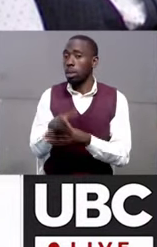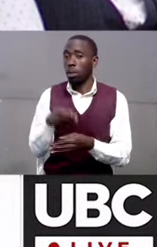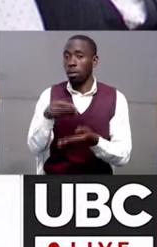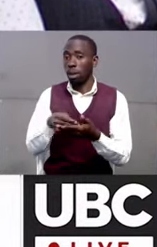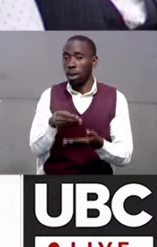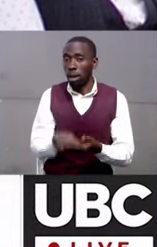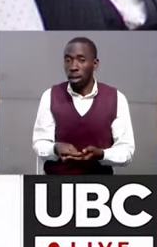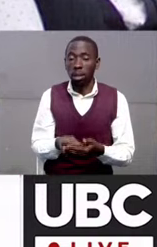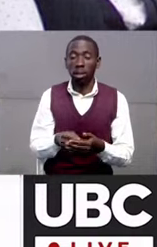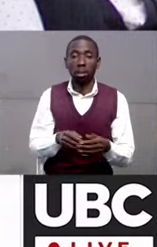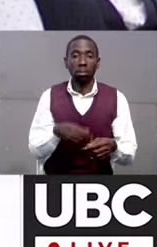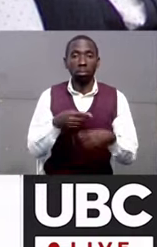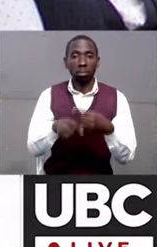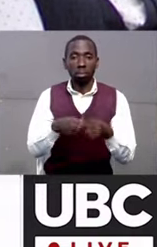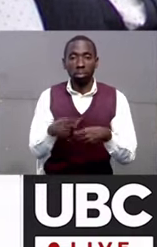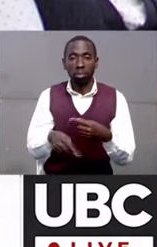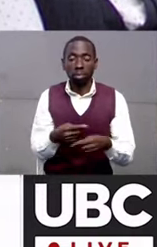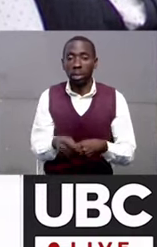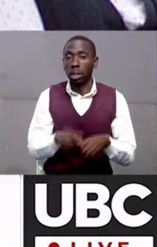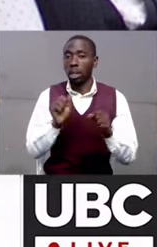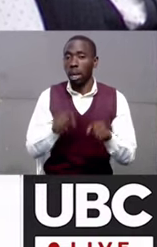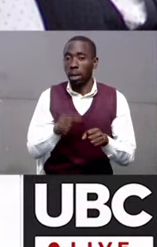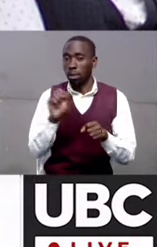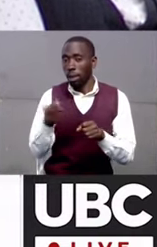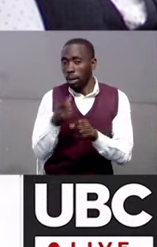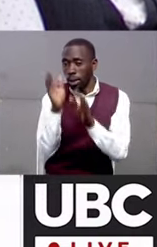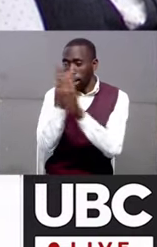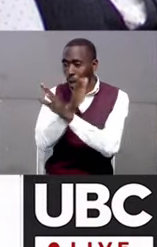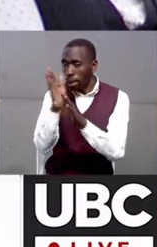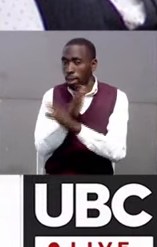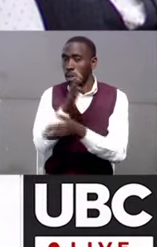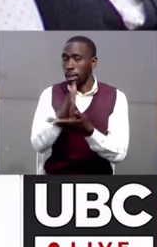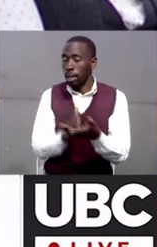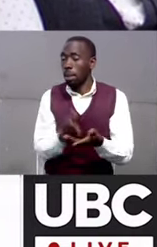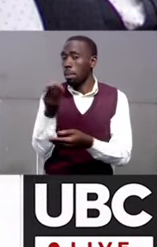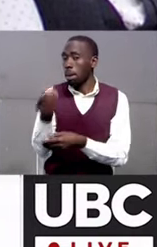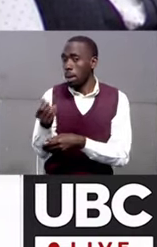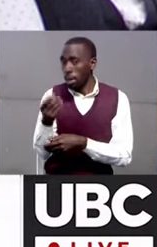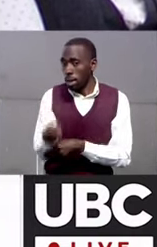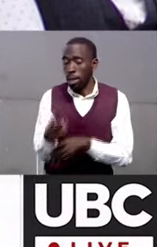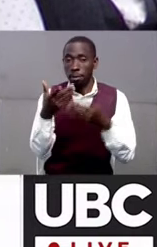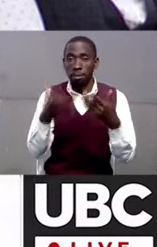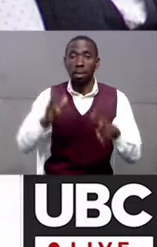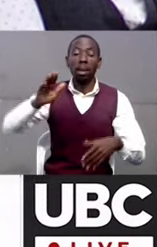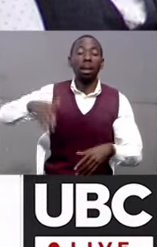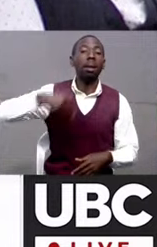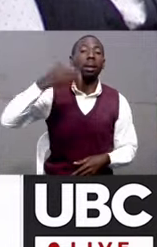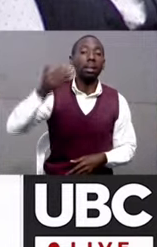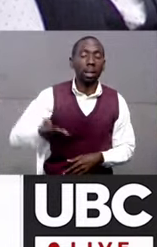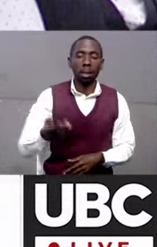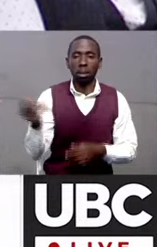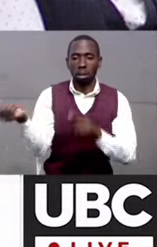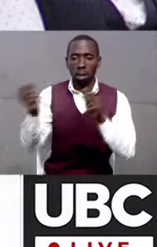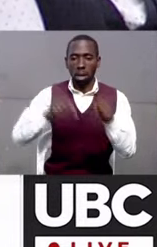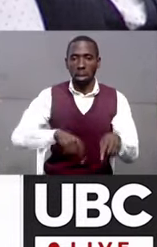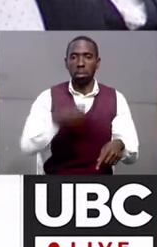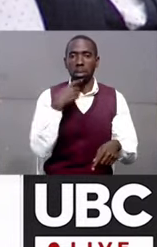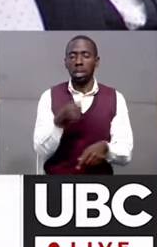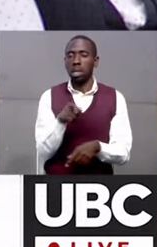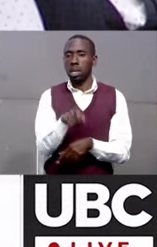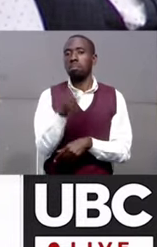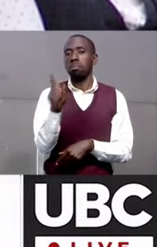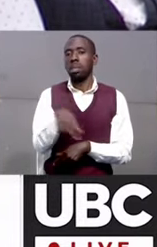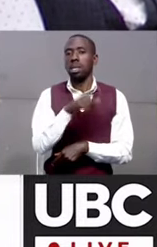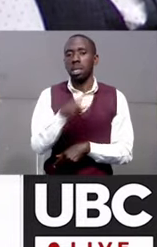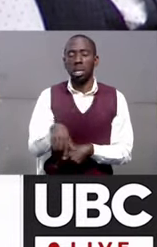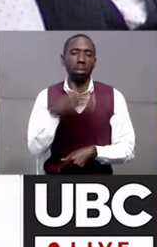Finance casually thinks they can first hide some money and then later he comes and said this is an error and